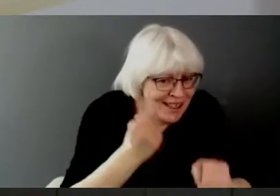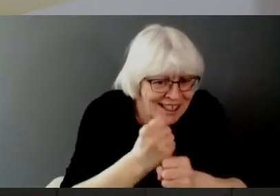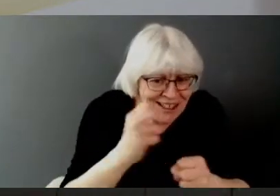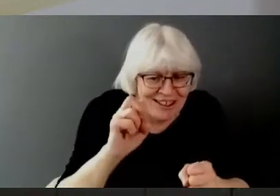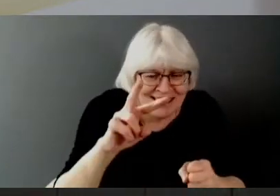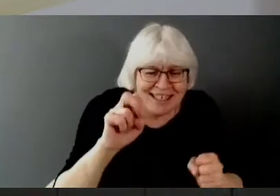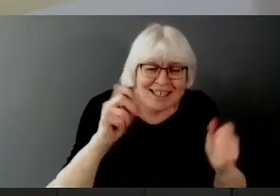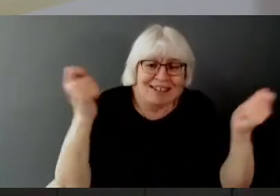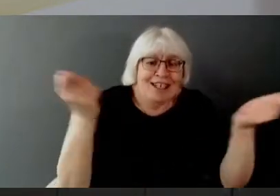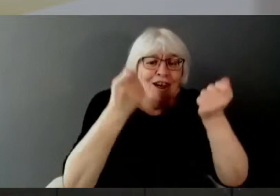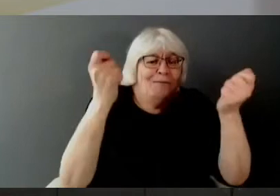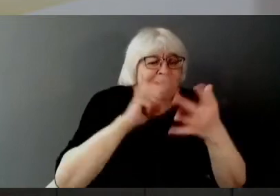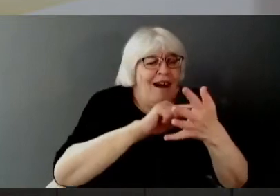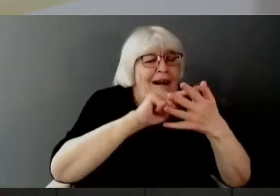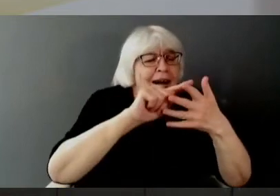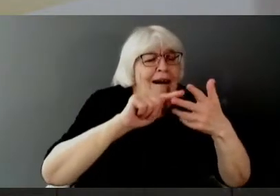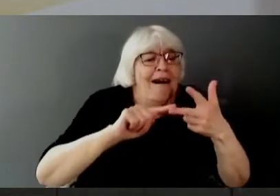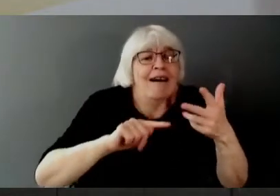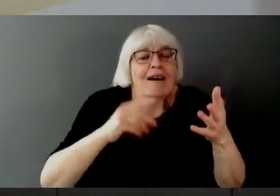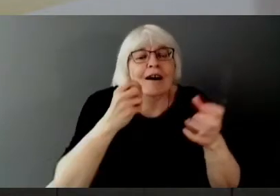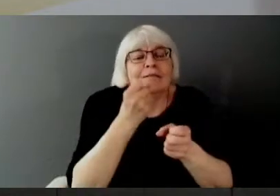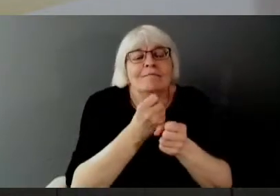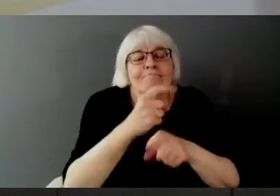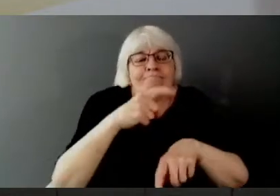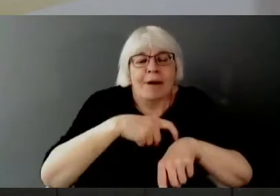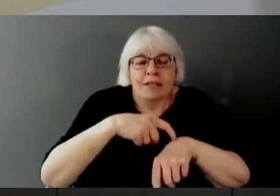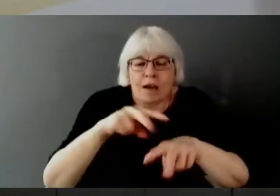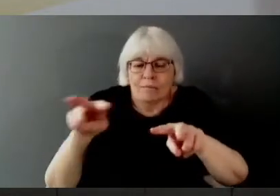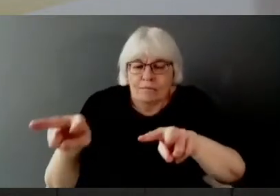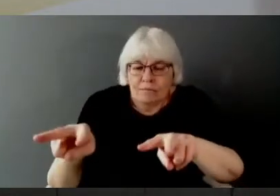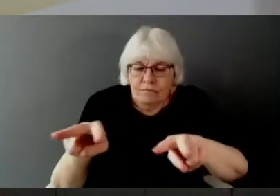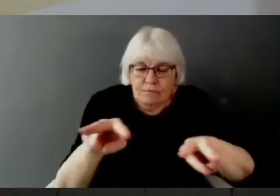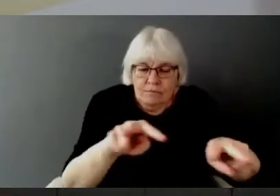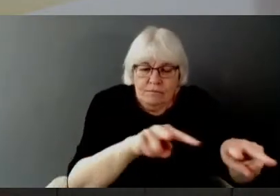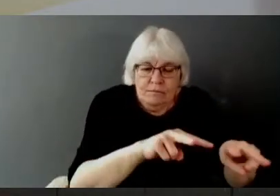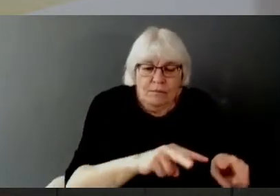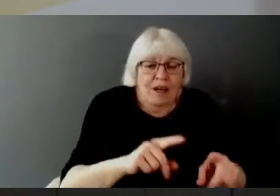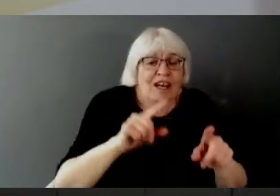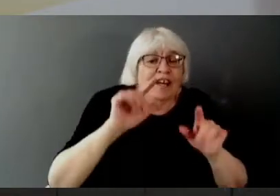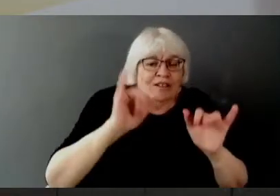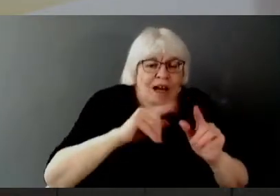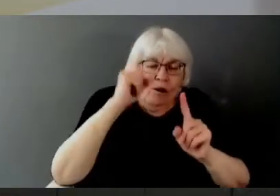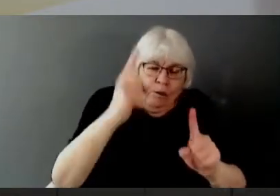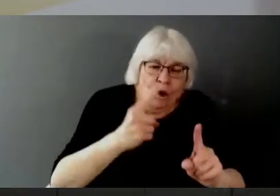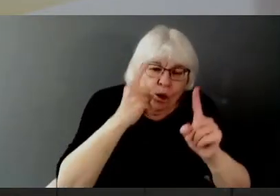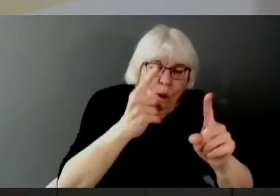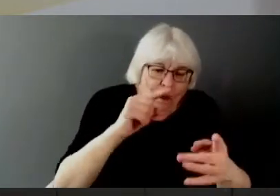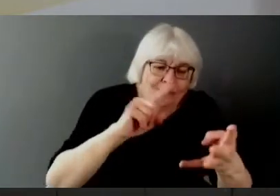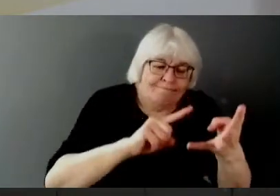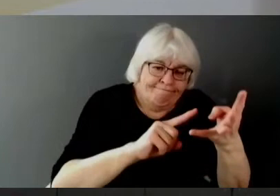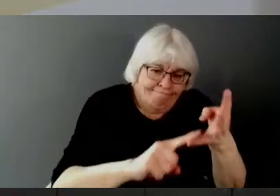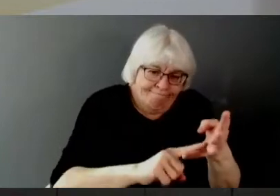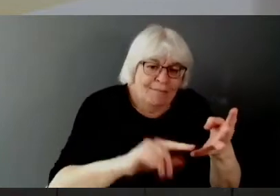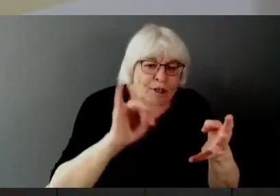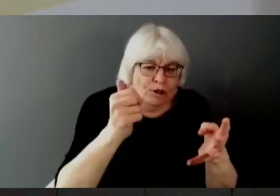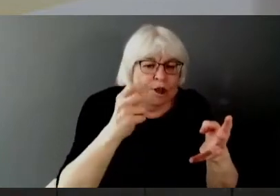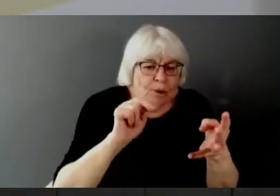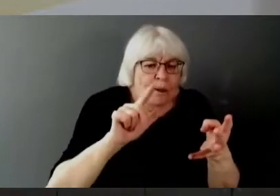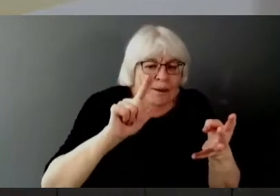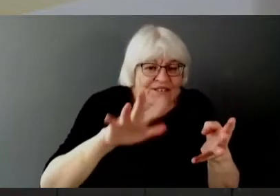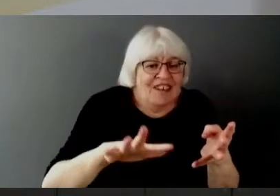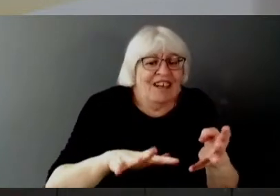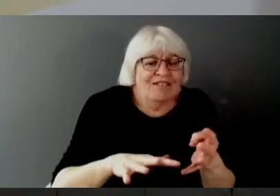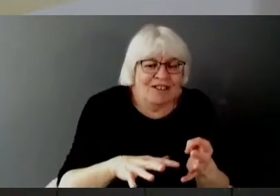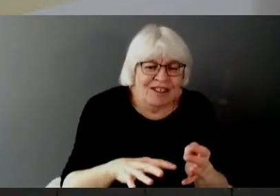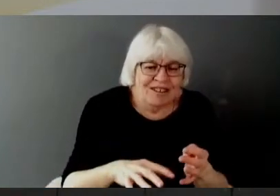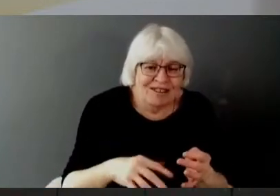So that is certainly the date we have in mind, and we had put some of these restrictions in place until that time, so the hope would be